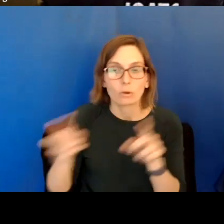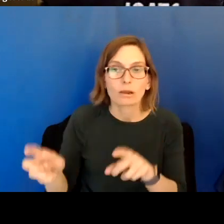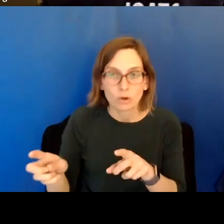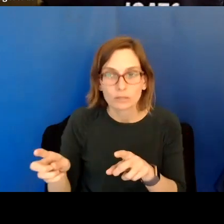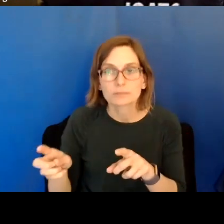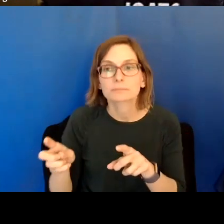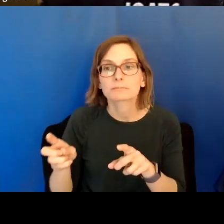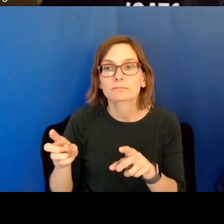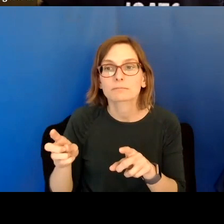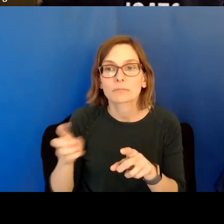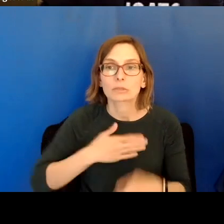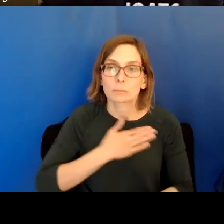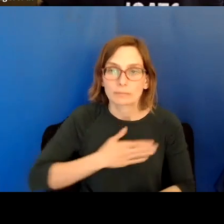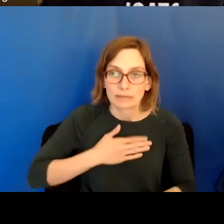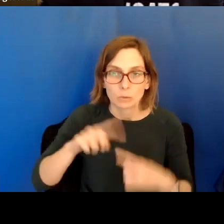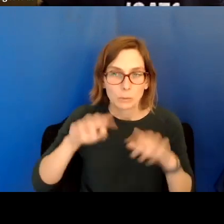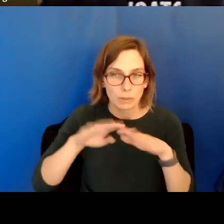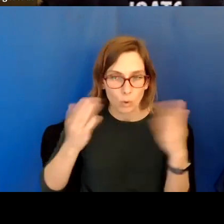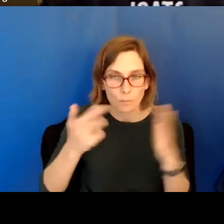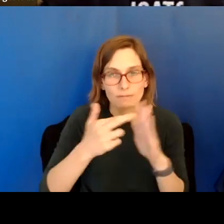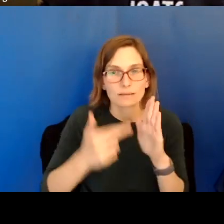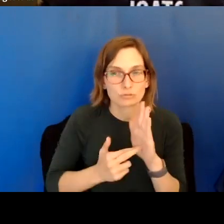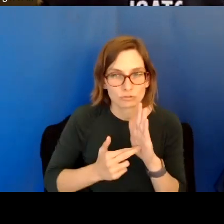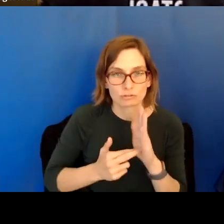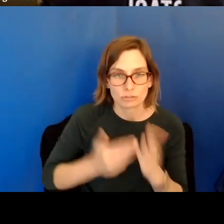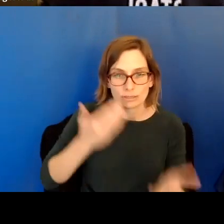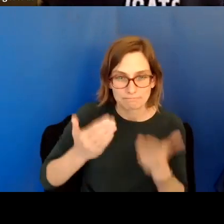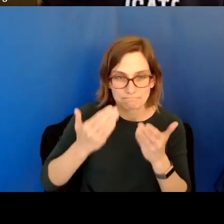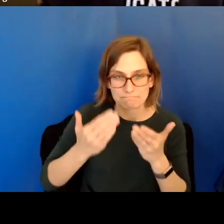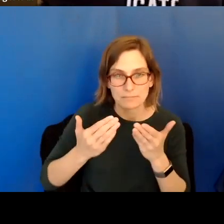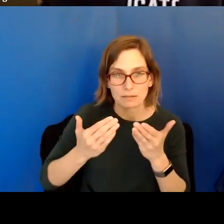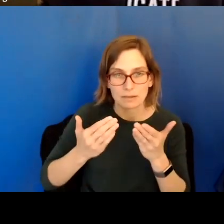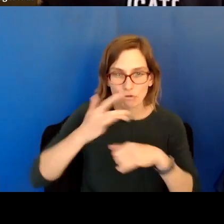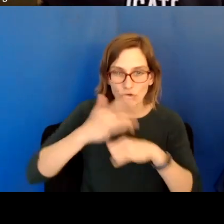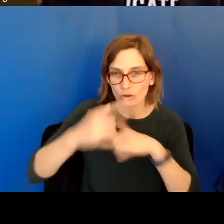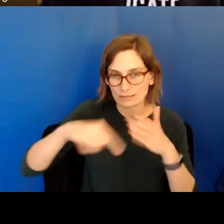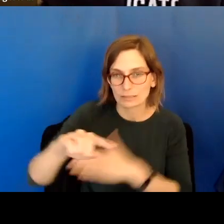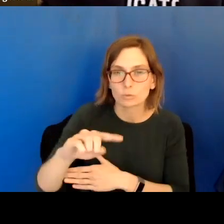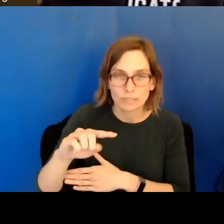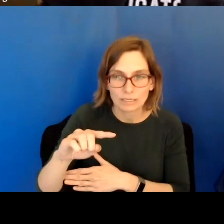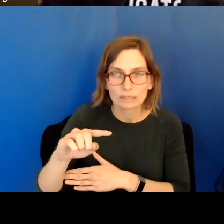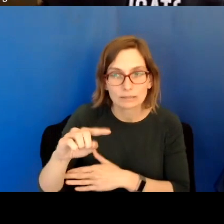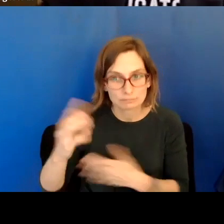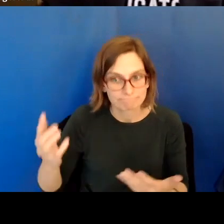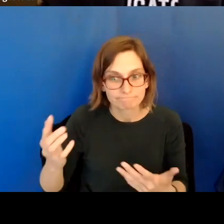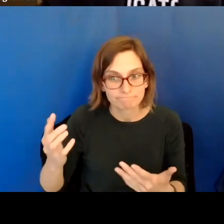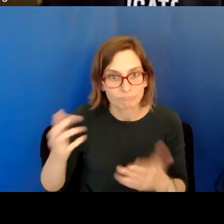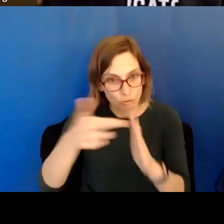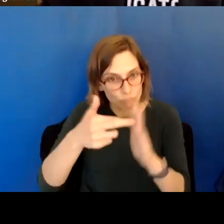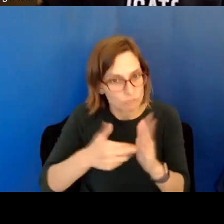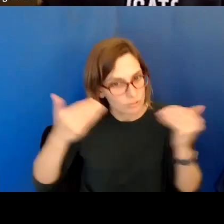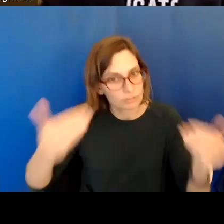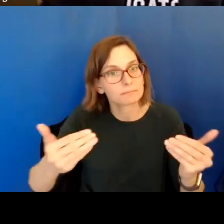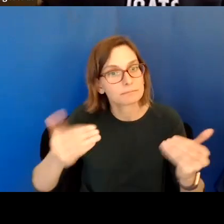So please, once we open registration, which probably is going to be early next week, you know, register. If